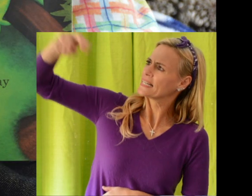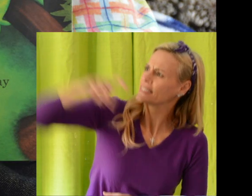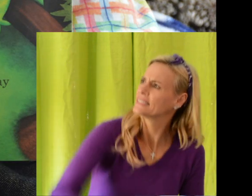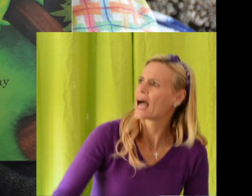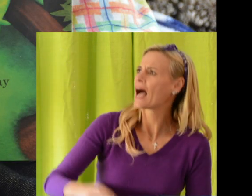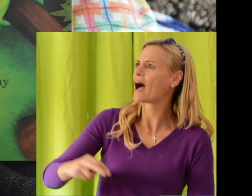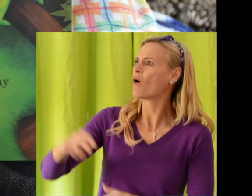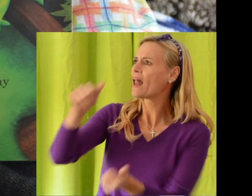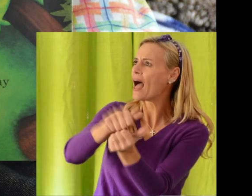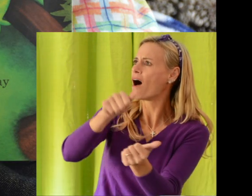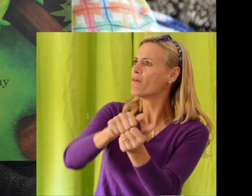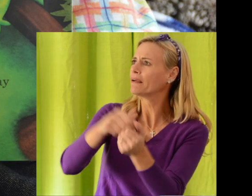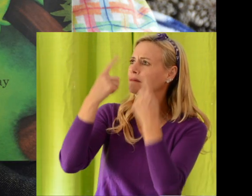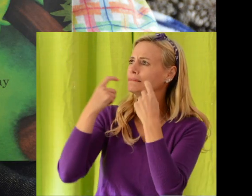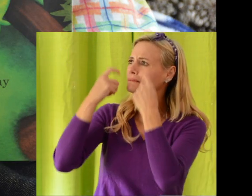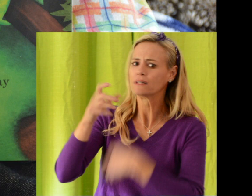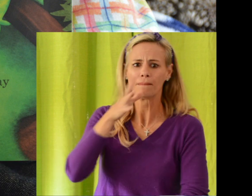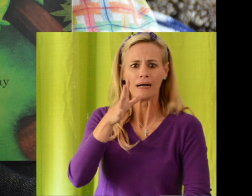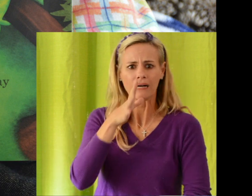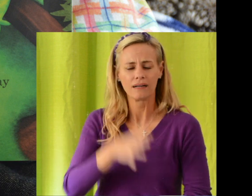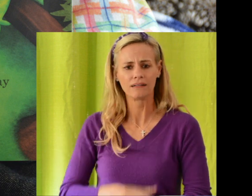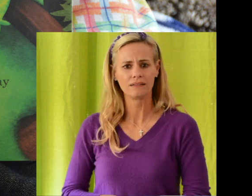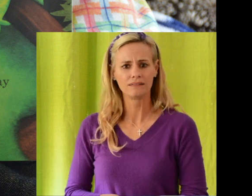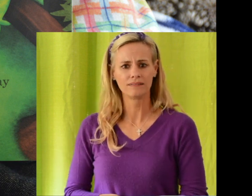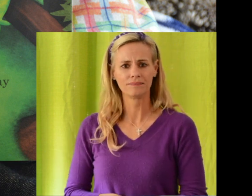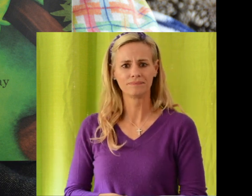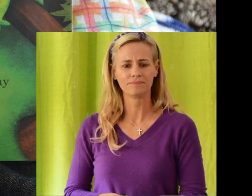Get down, Alfie, cried Mommy.